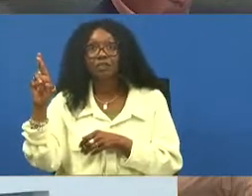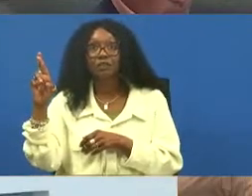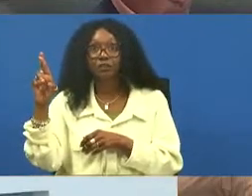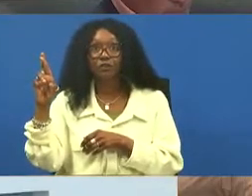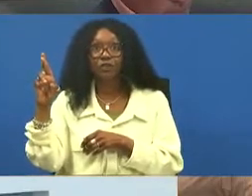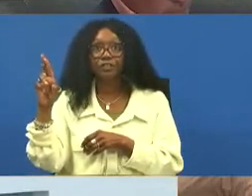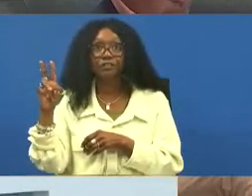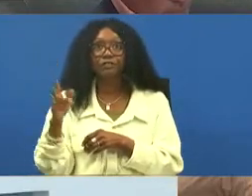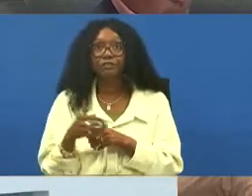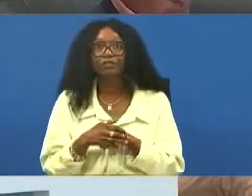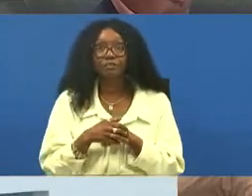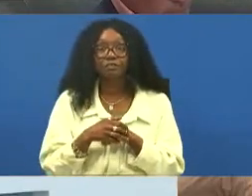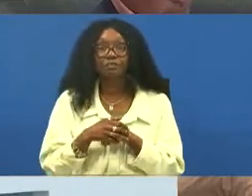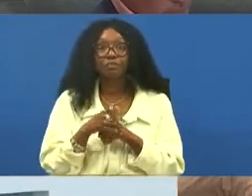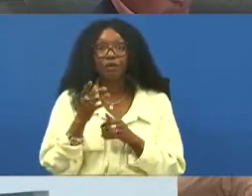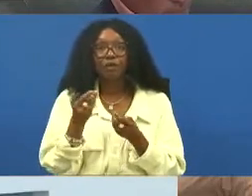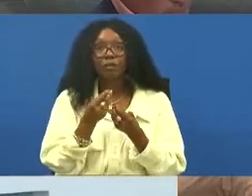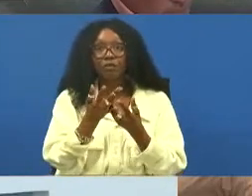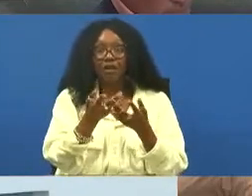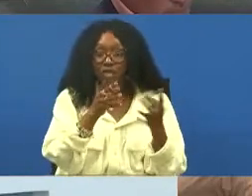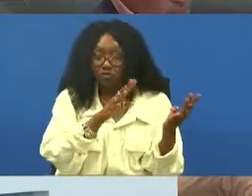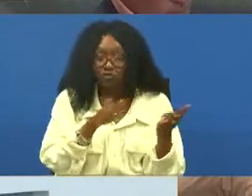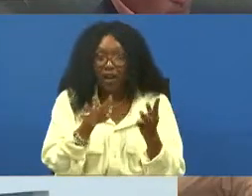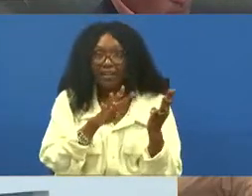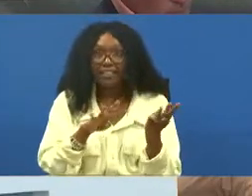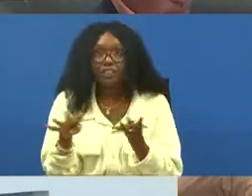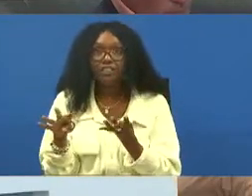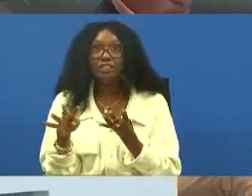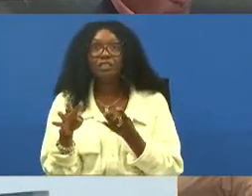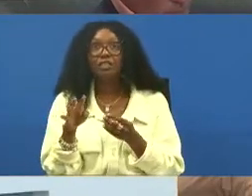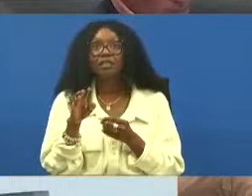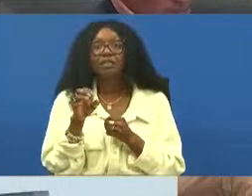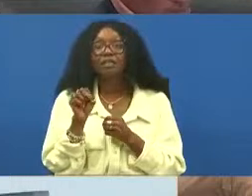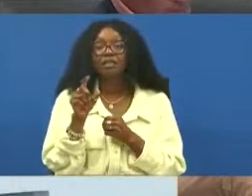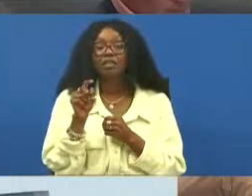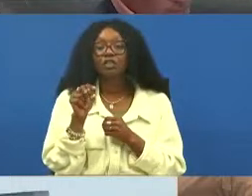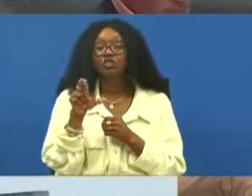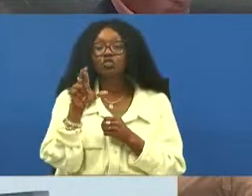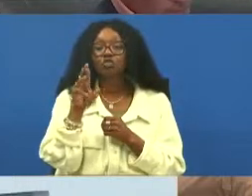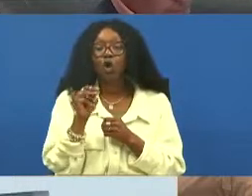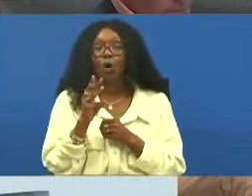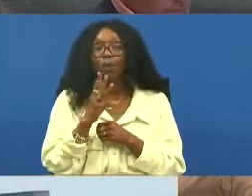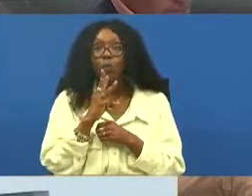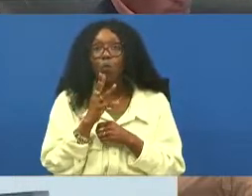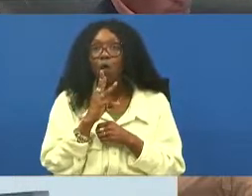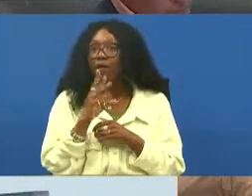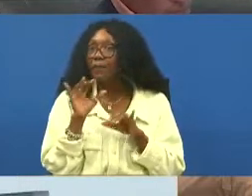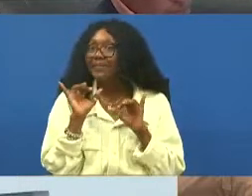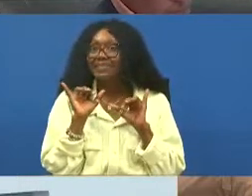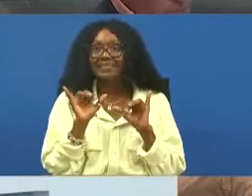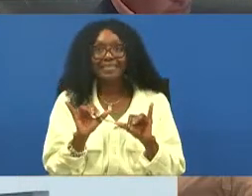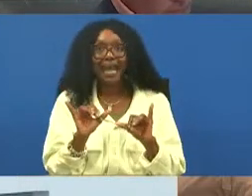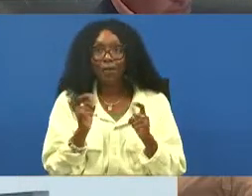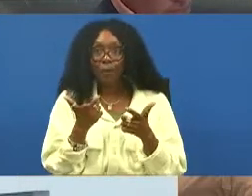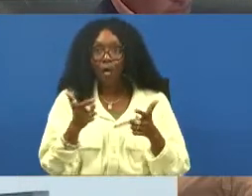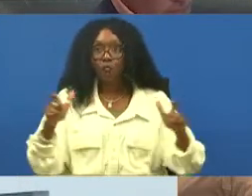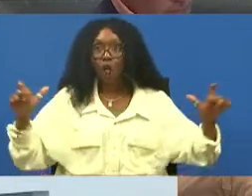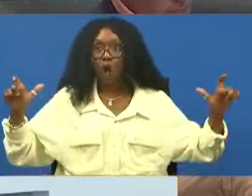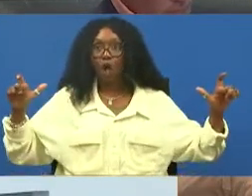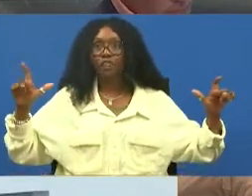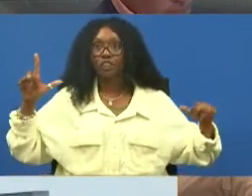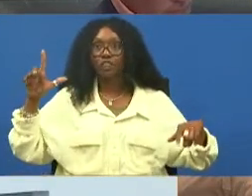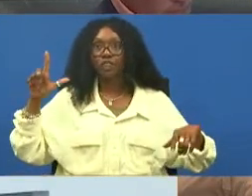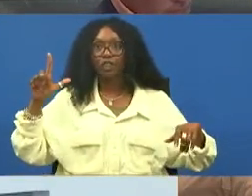and gutter street. We still have to provide drainage. Our stormwater runoff would be the same on that larger lot versus this